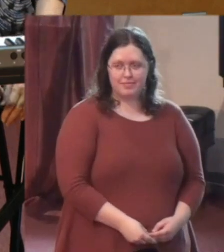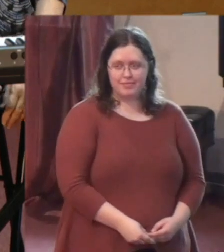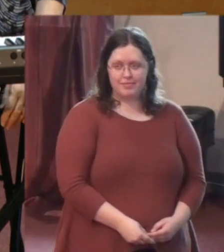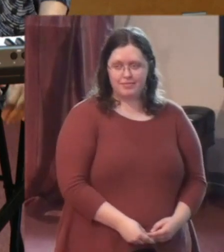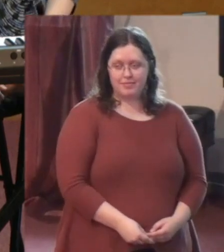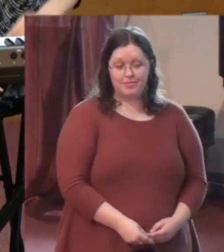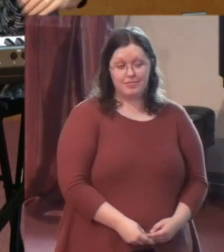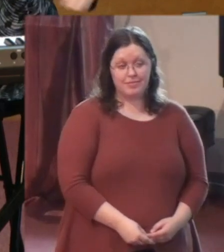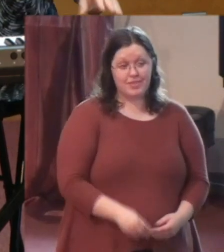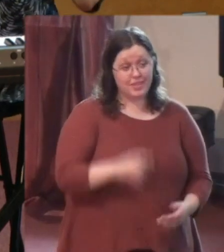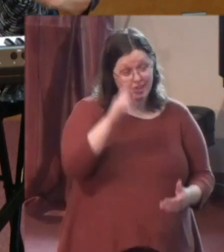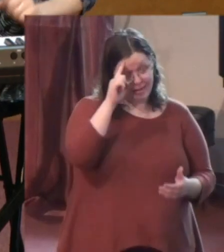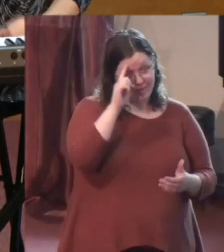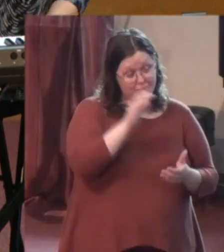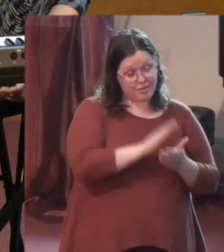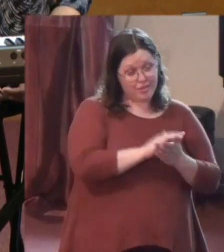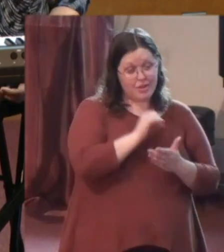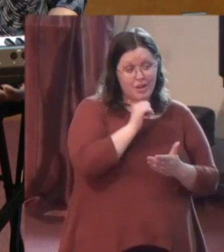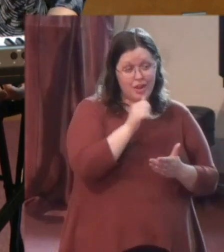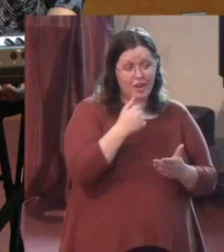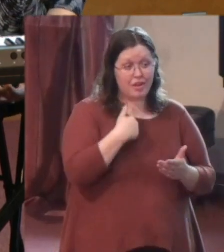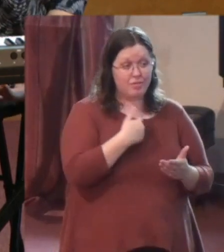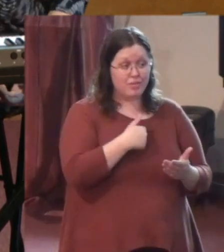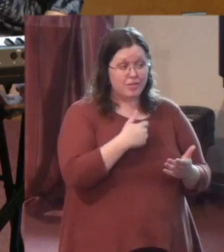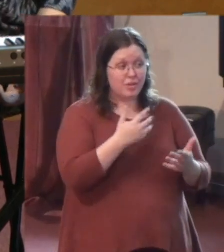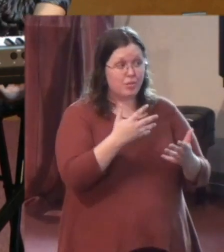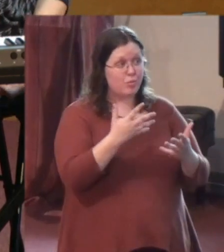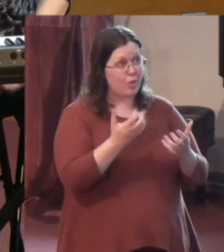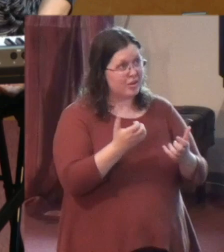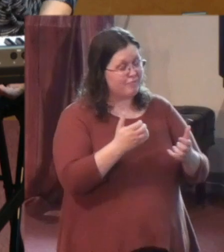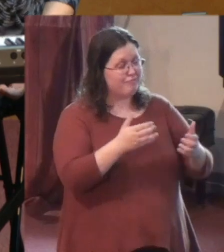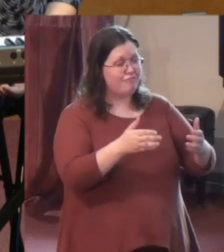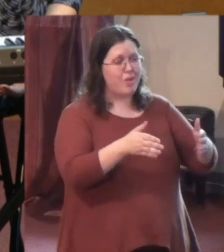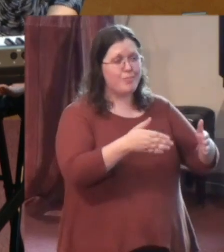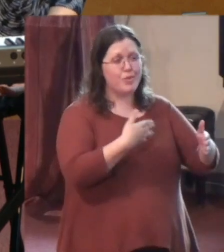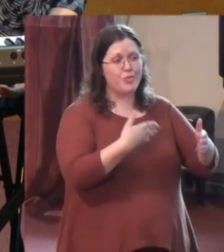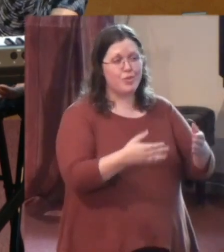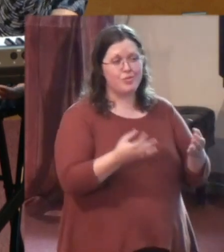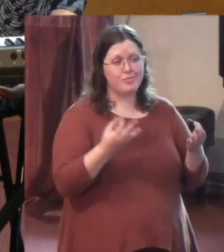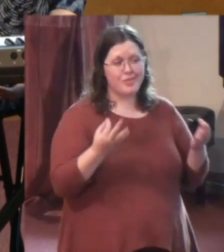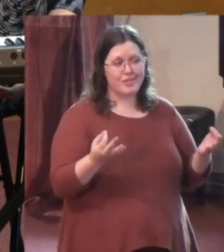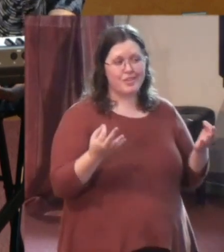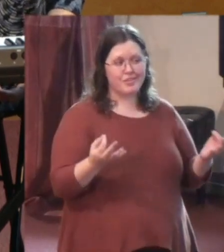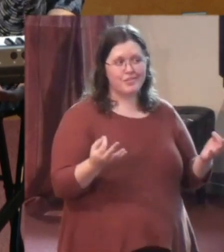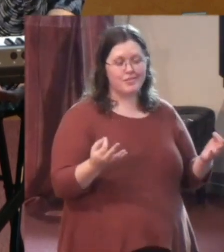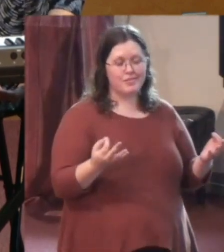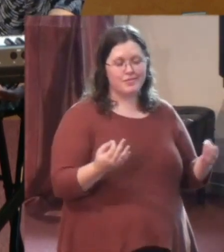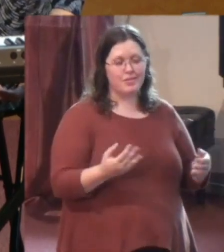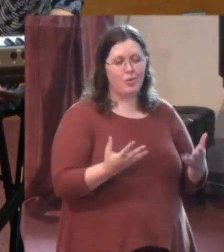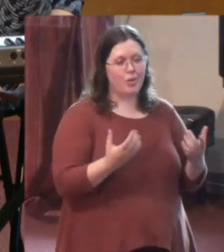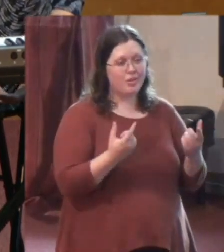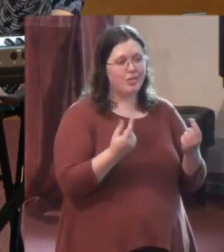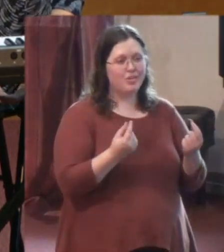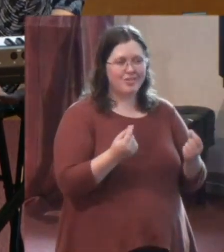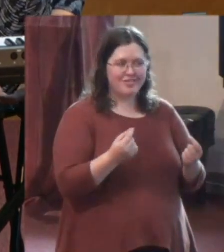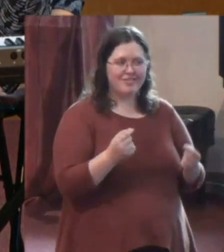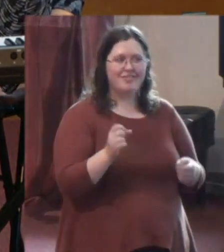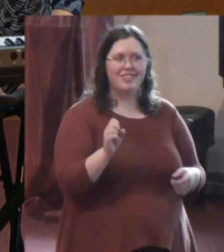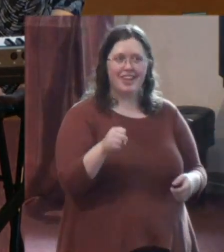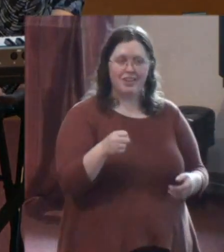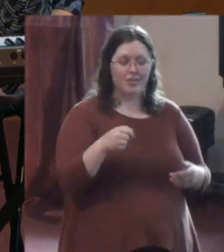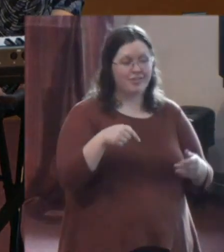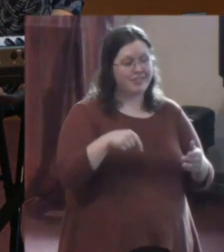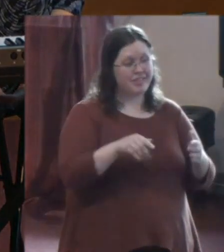believe it or not, we would like to take you into musical meditation. Yeah. Yeah. So this